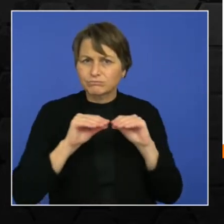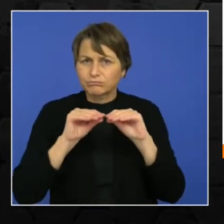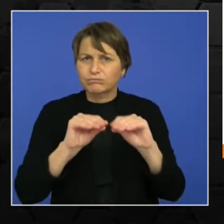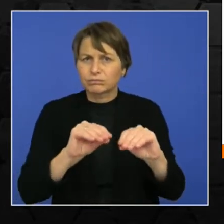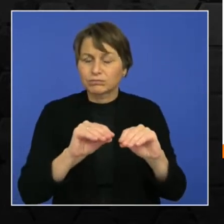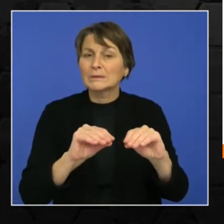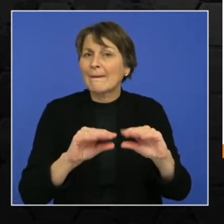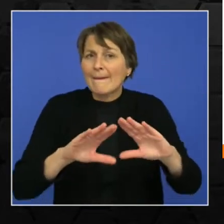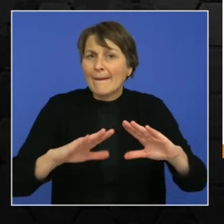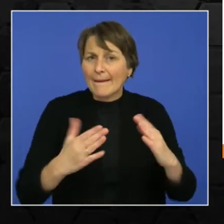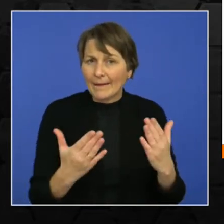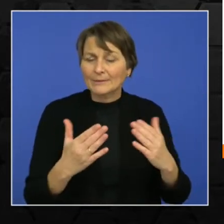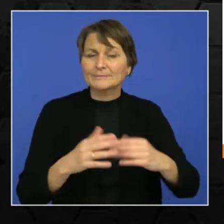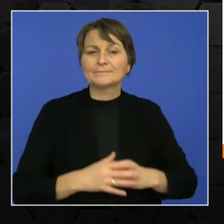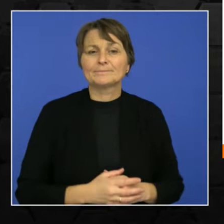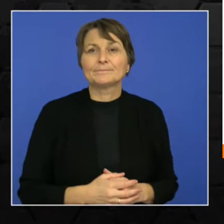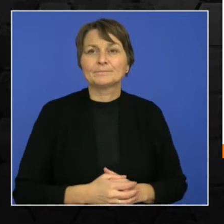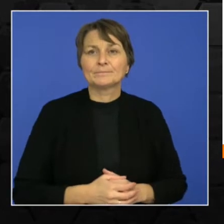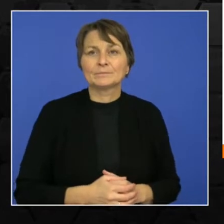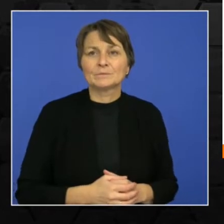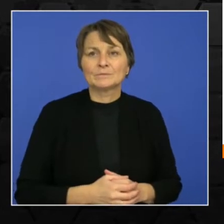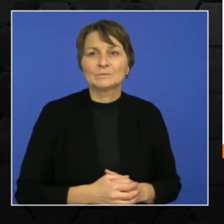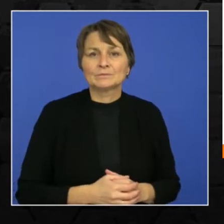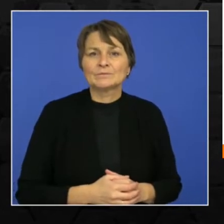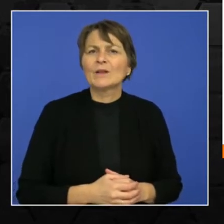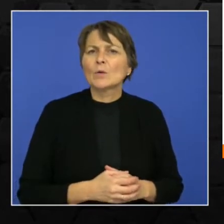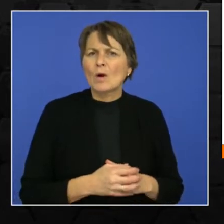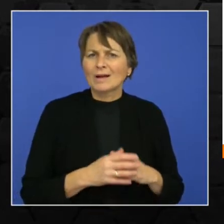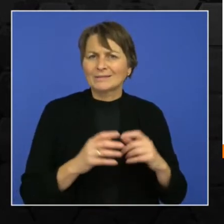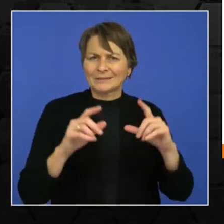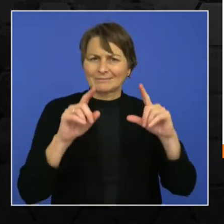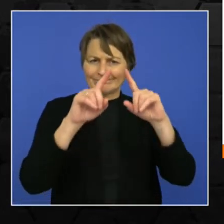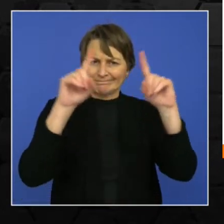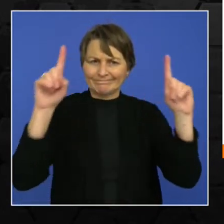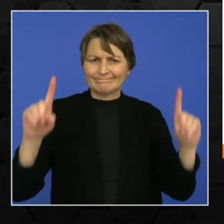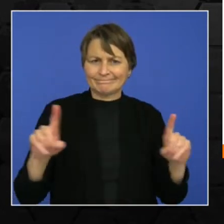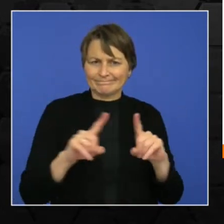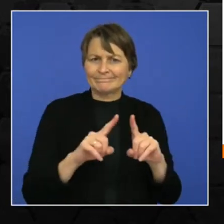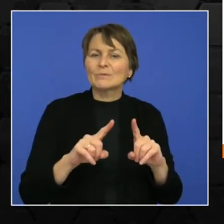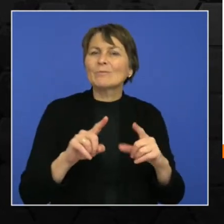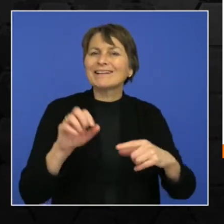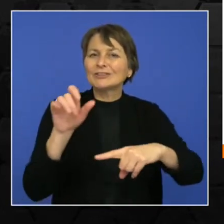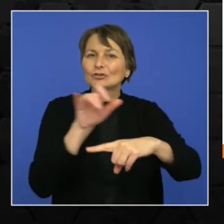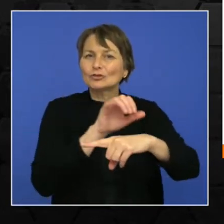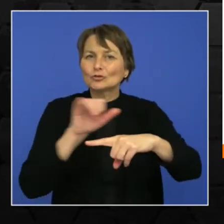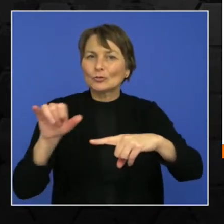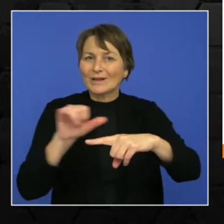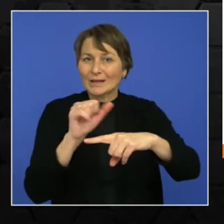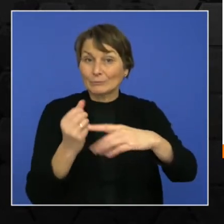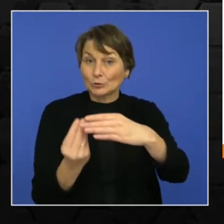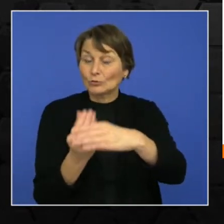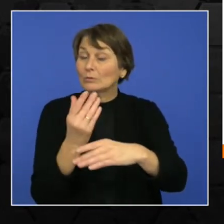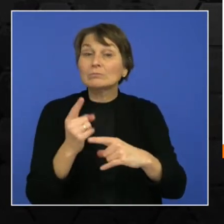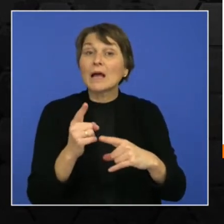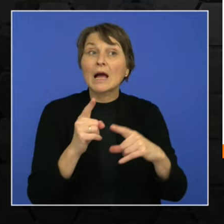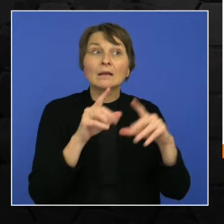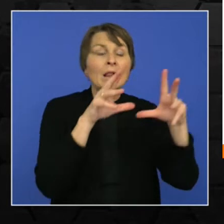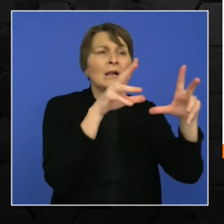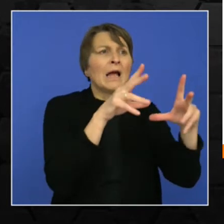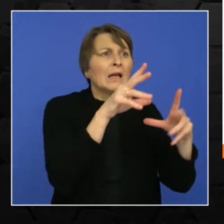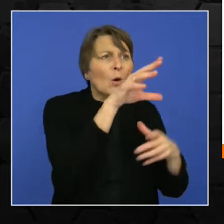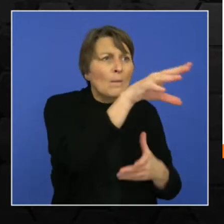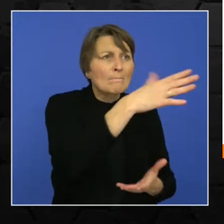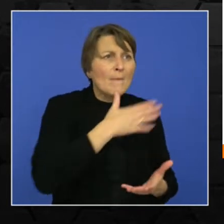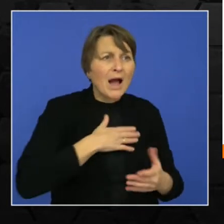so libraries that we will use, again TensorFlow.js. So you have to use script source CDN file. You didn't need to install anything. Again, I'm saying you didn't need to install